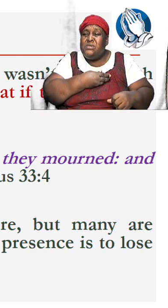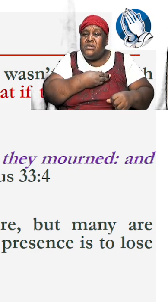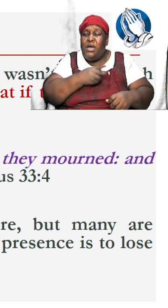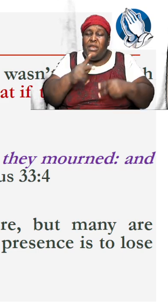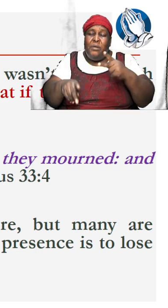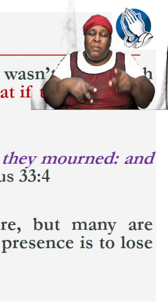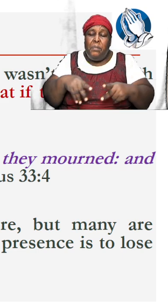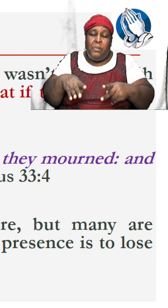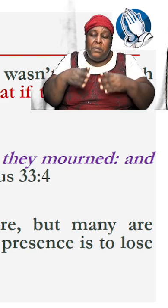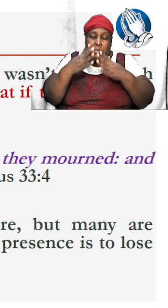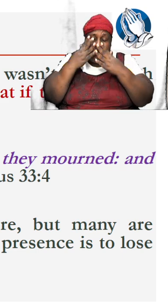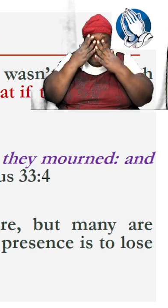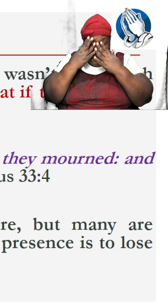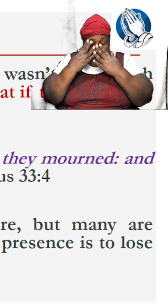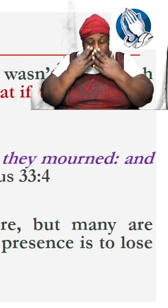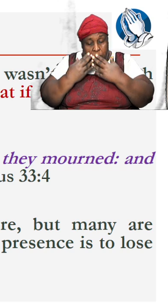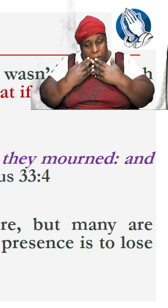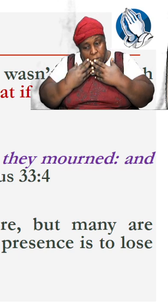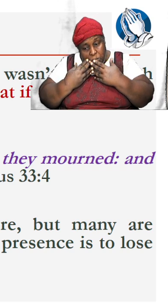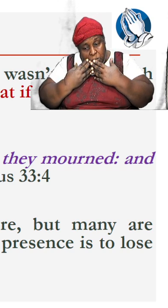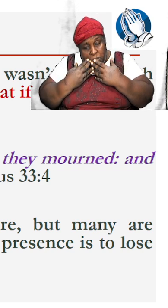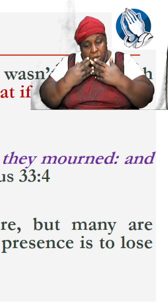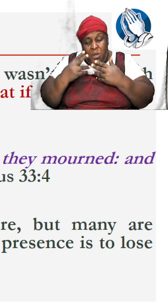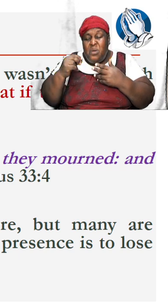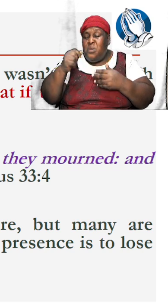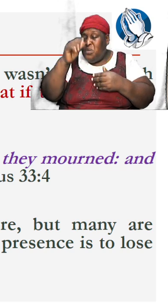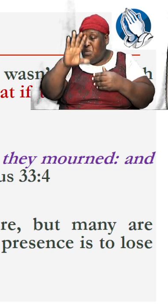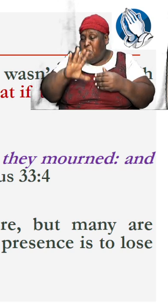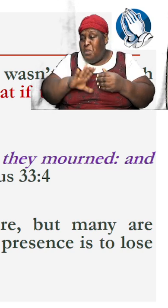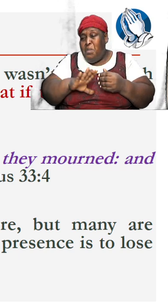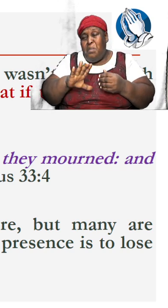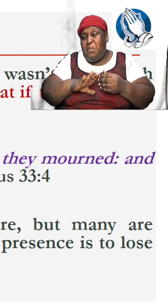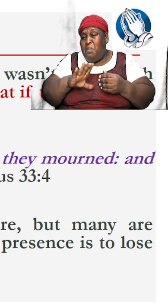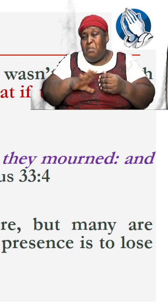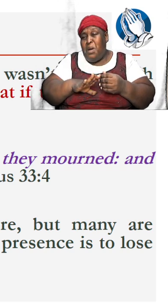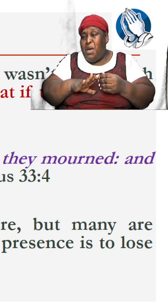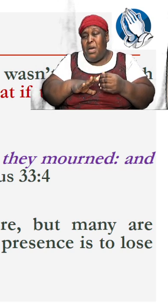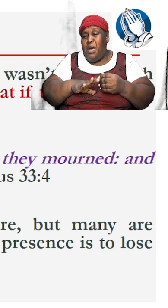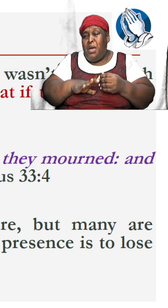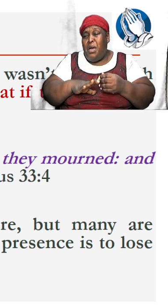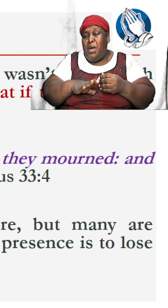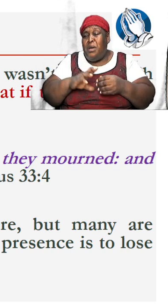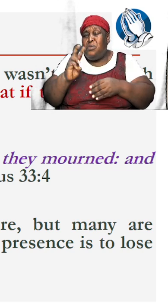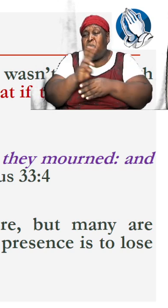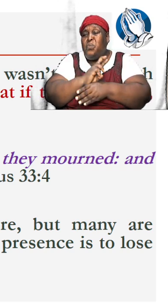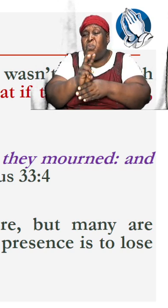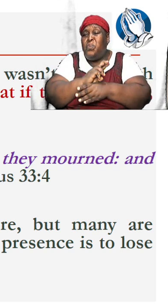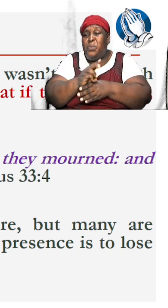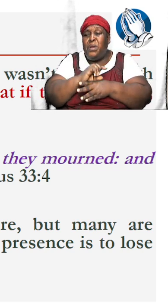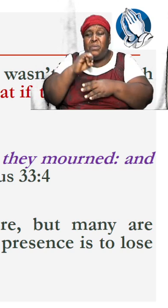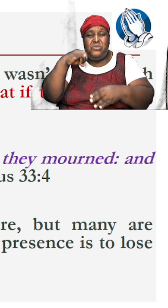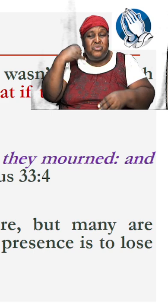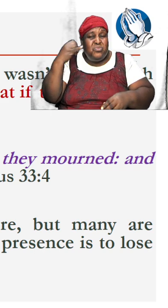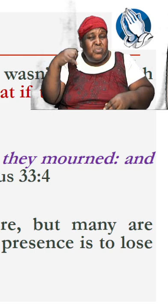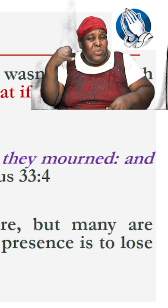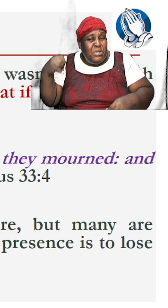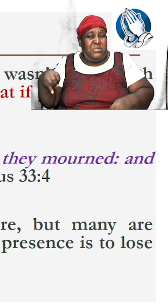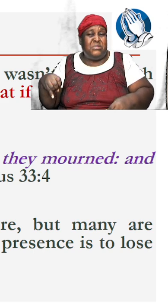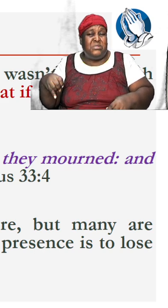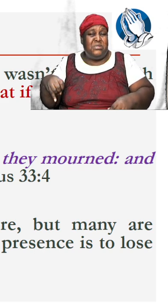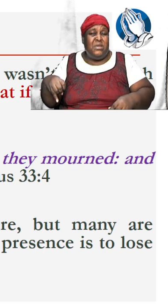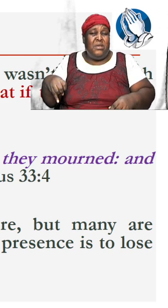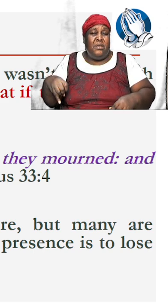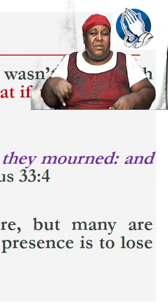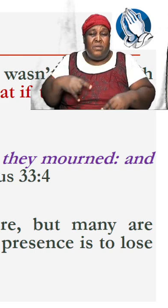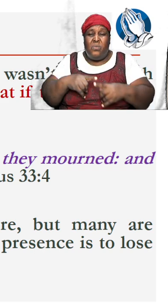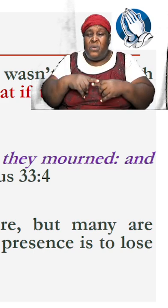mourned, and no man did put on him his ornament. And it's interesting that they did not put on them their ornament. We're going